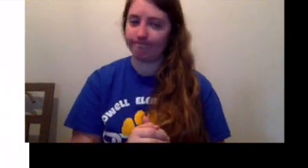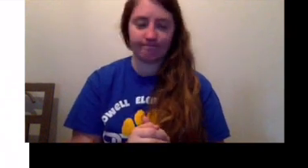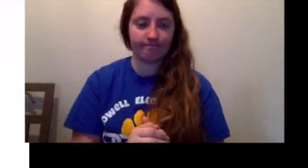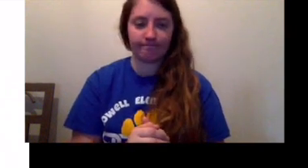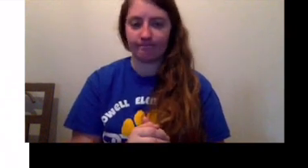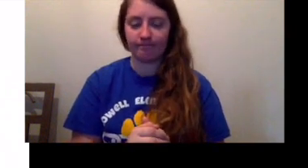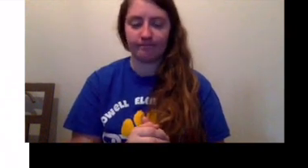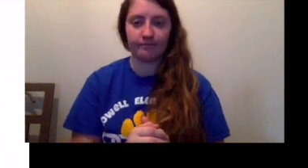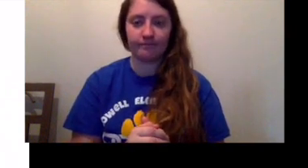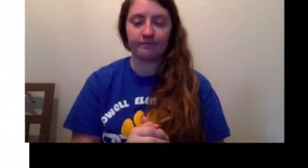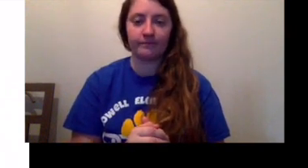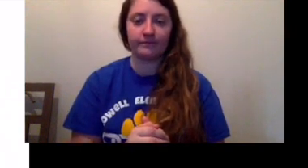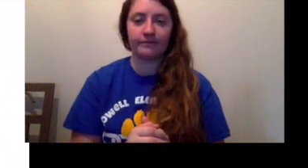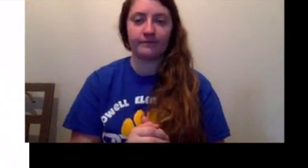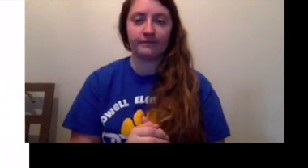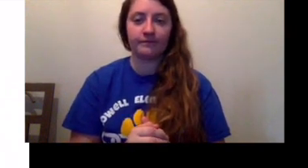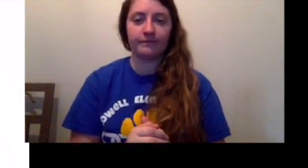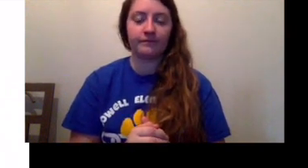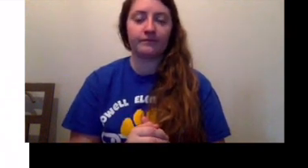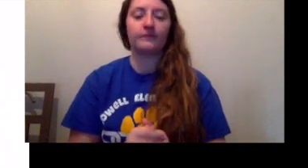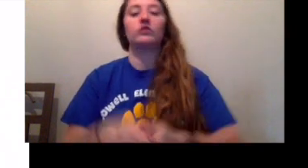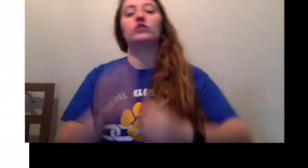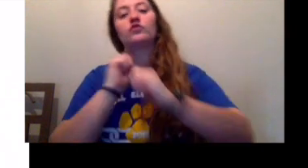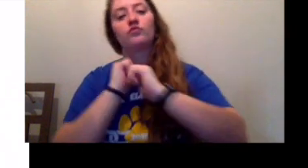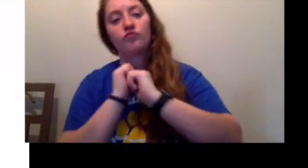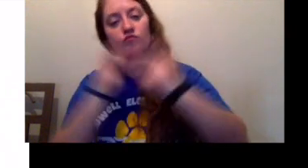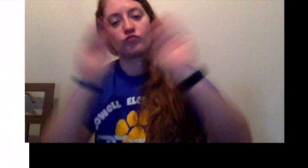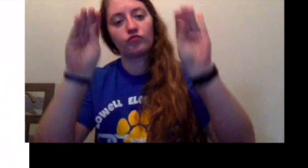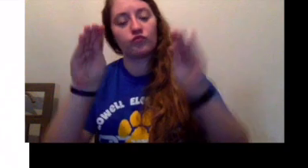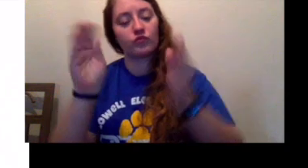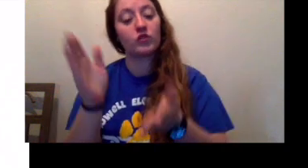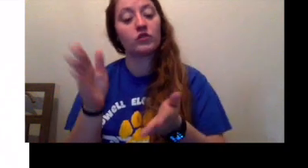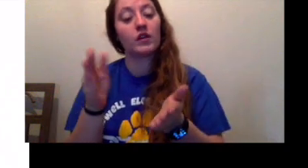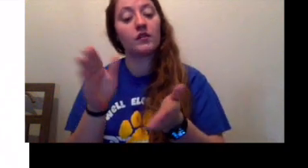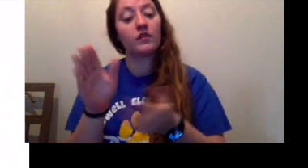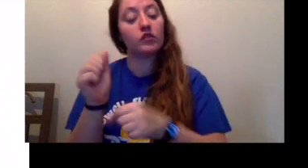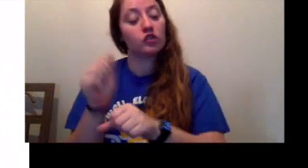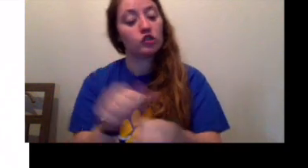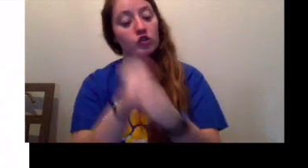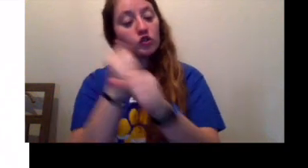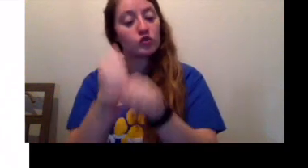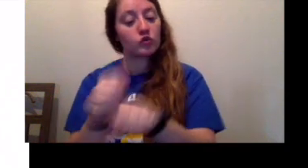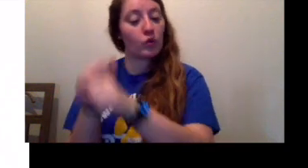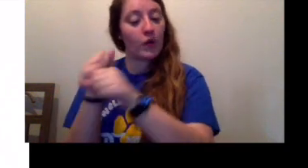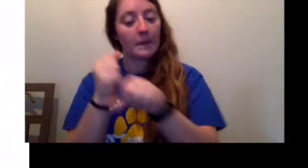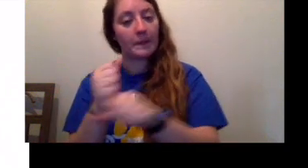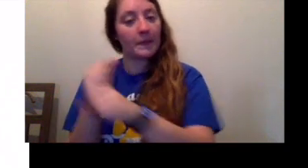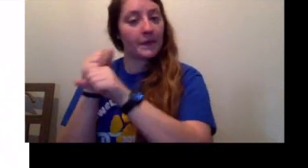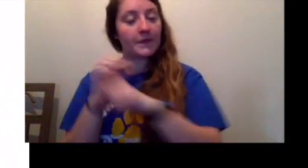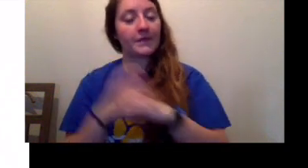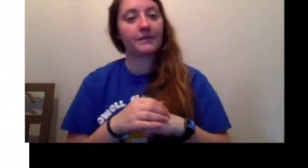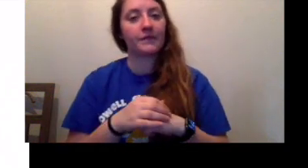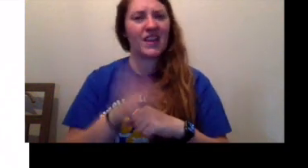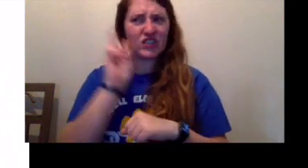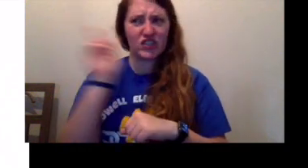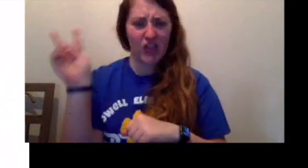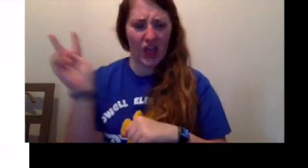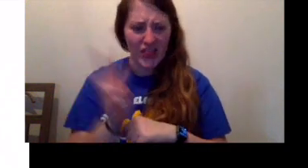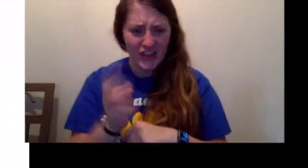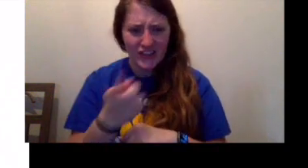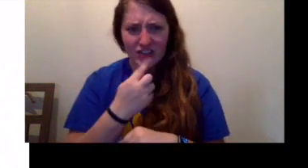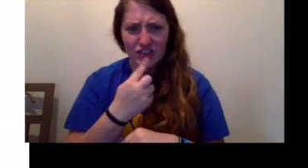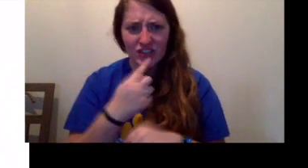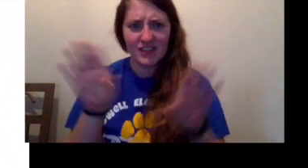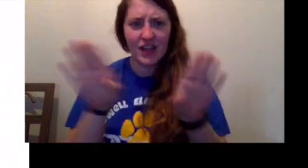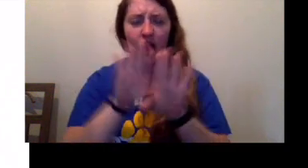and attacked the old wooden floors with a broom while the rugs aired. Just look at this, she said, opening the